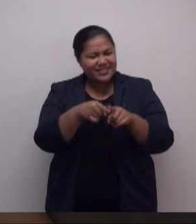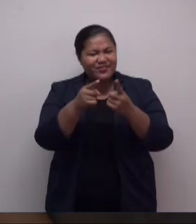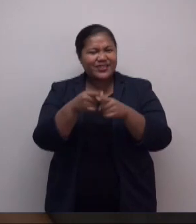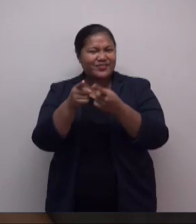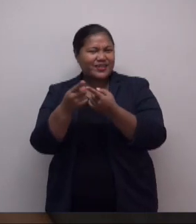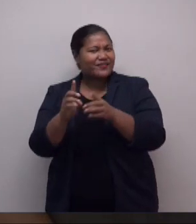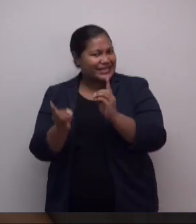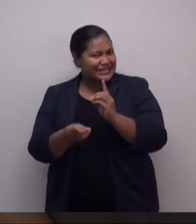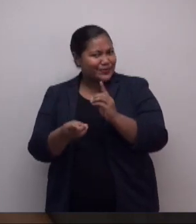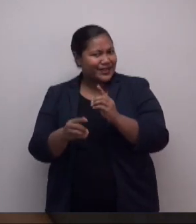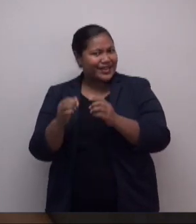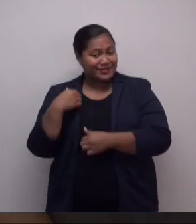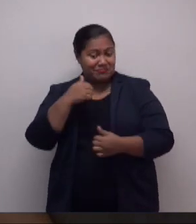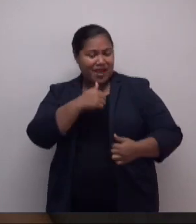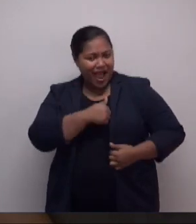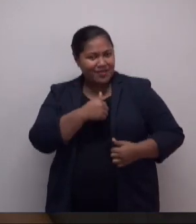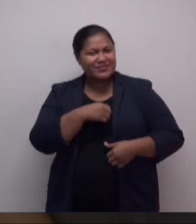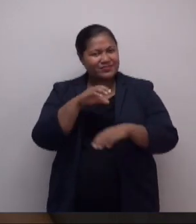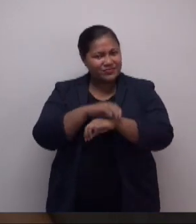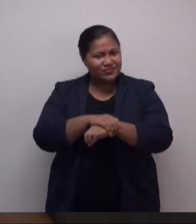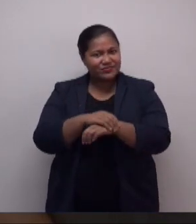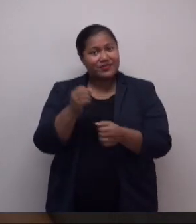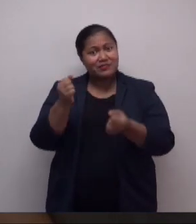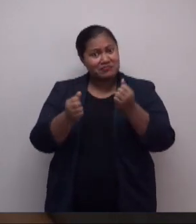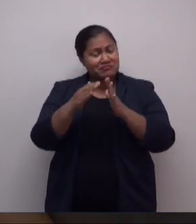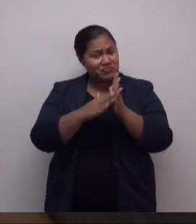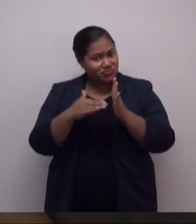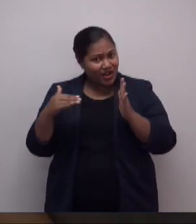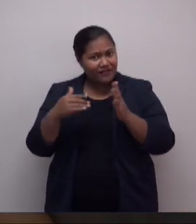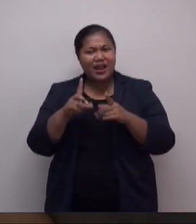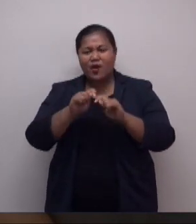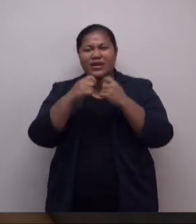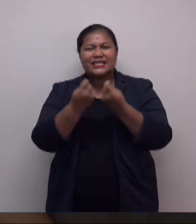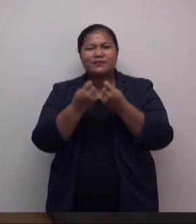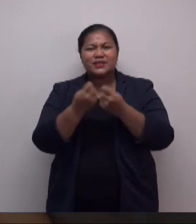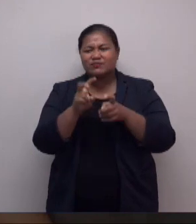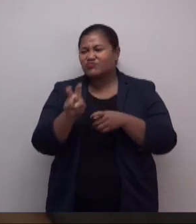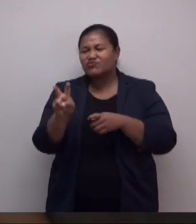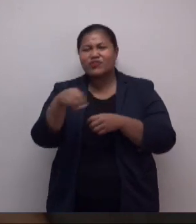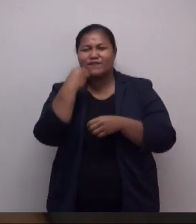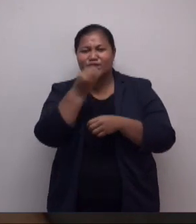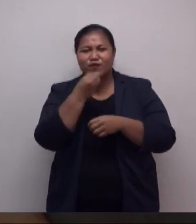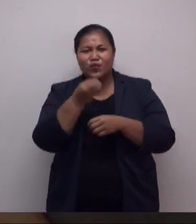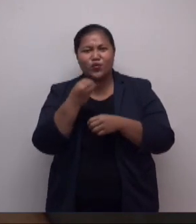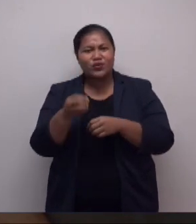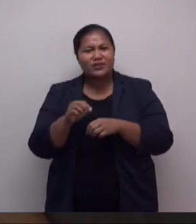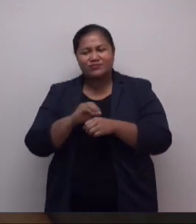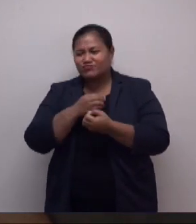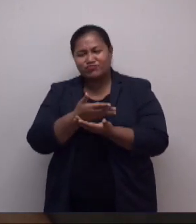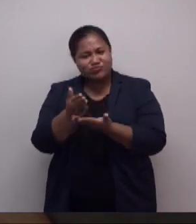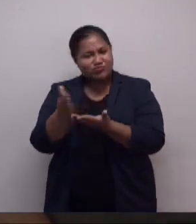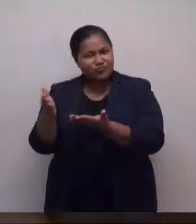forces, the lorry drivers, and our teams deploying food rations and dispersing unemployment